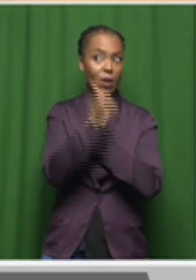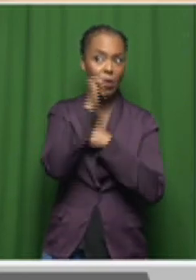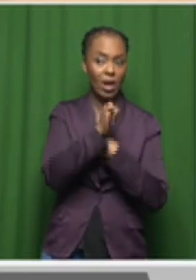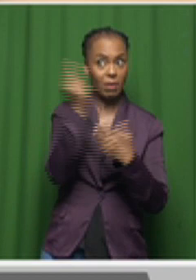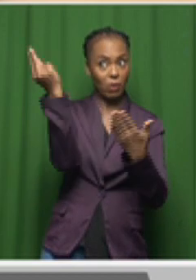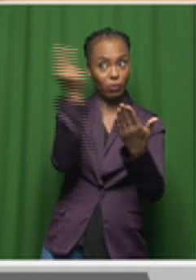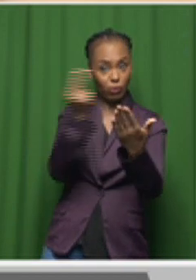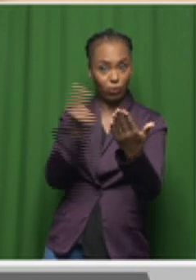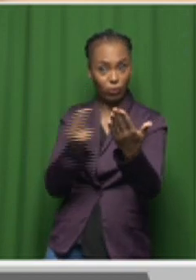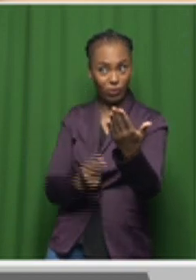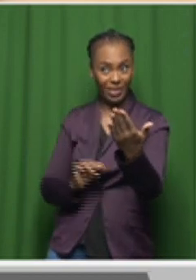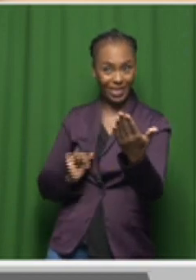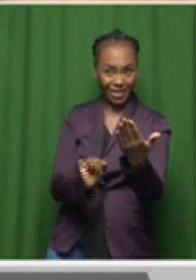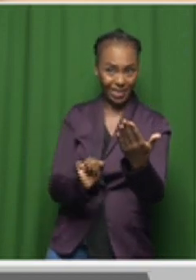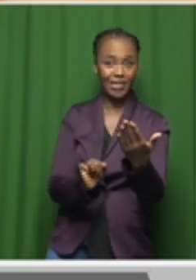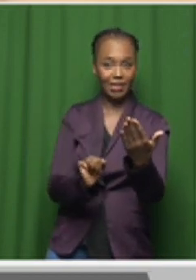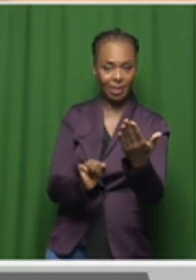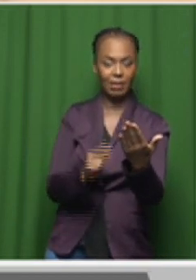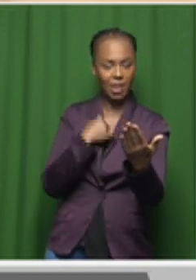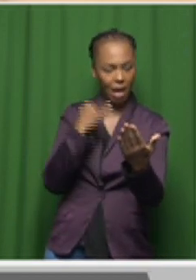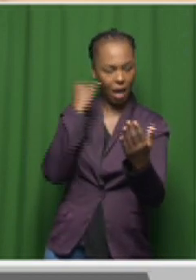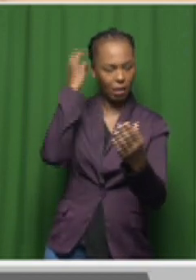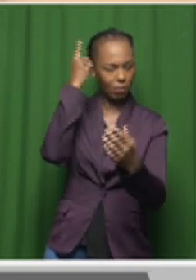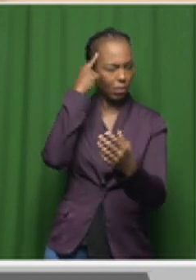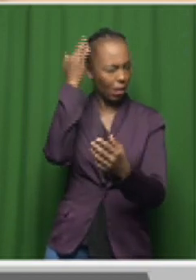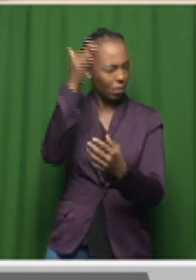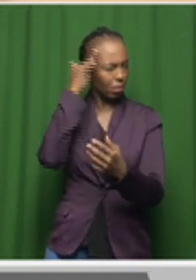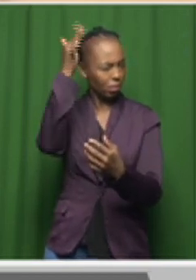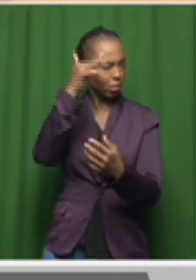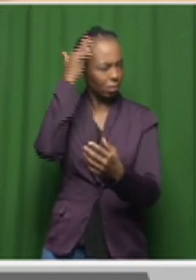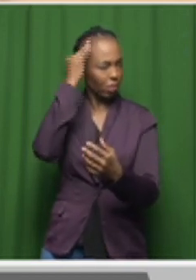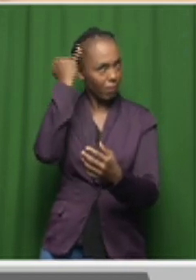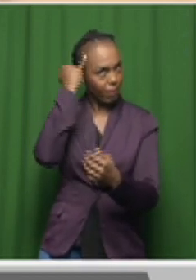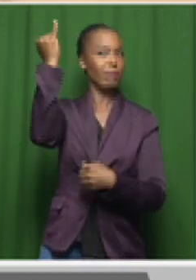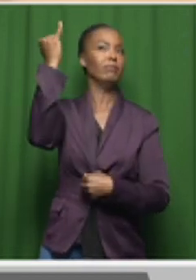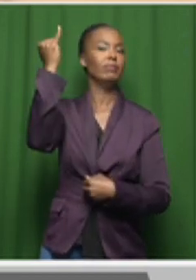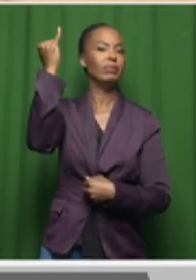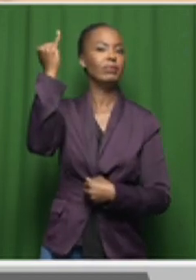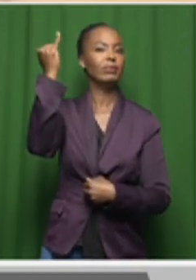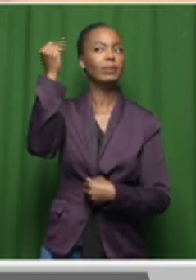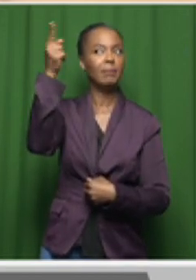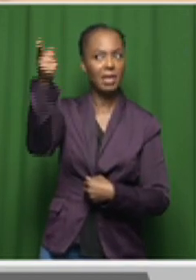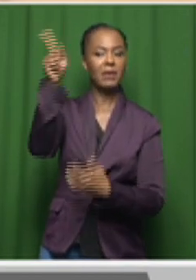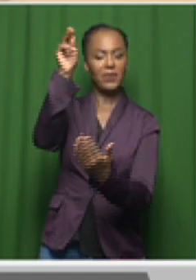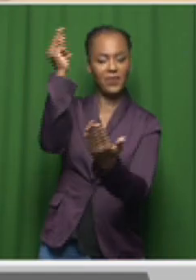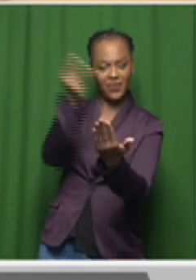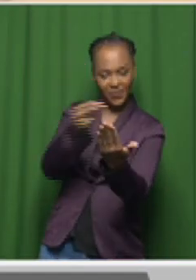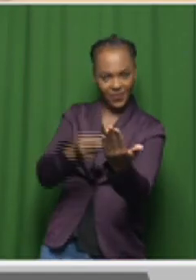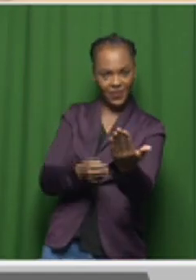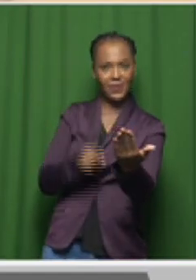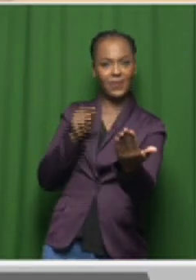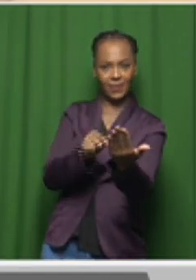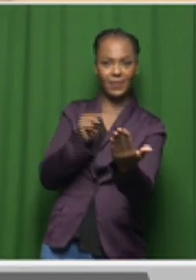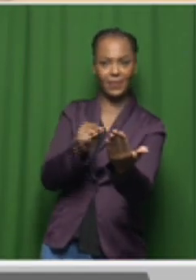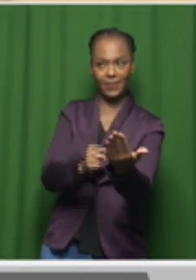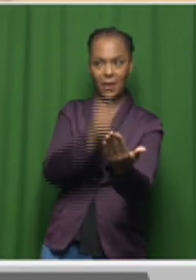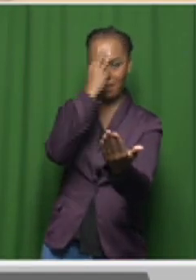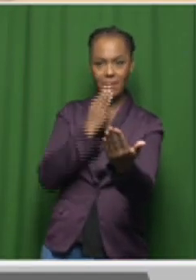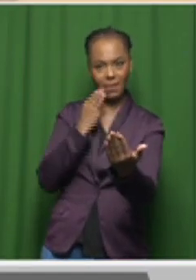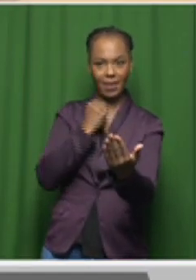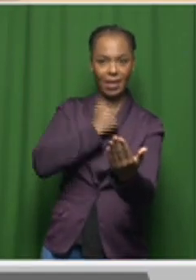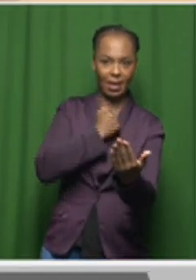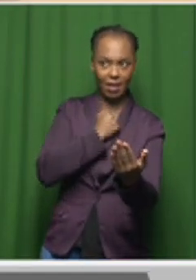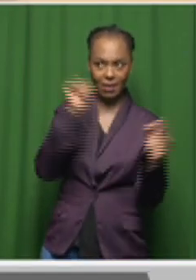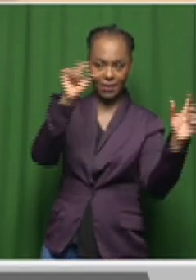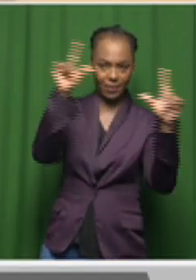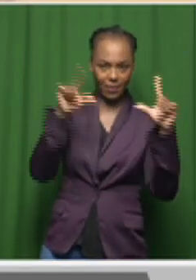I'm just searching inside my own head. Whatever comes up in my head, comes out in the canvas. But I'm looking at this